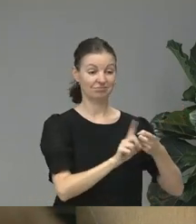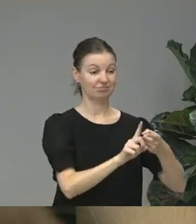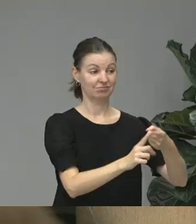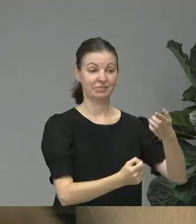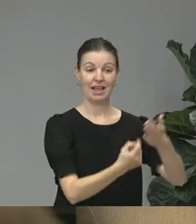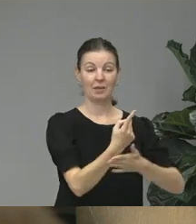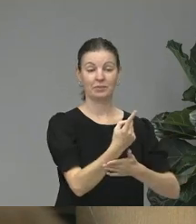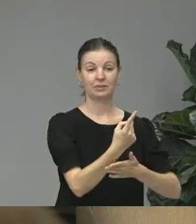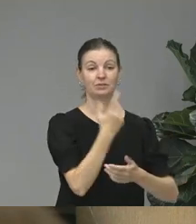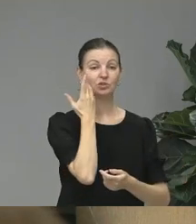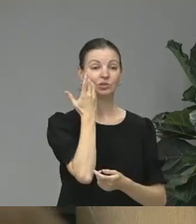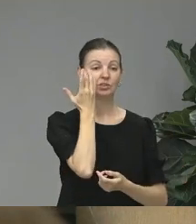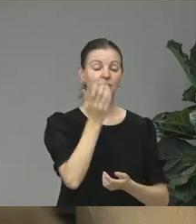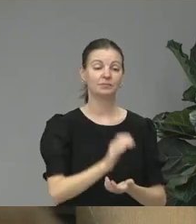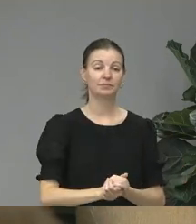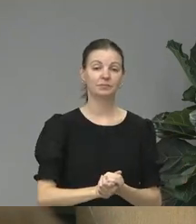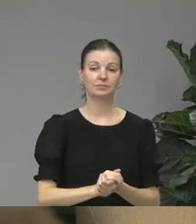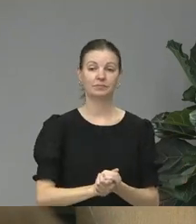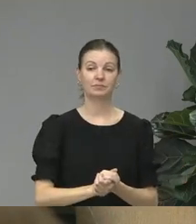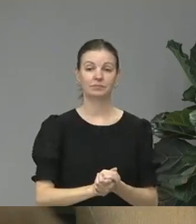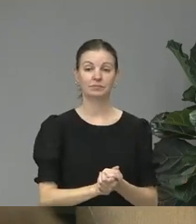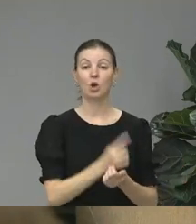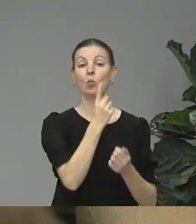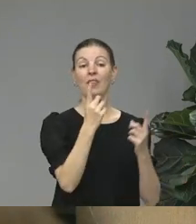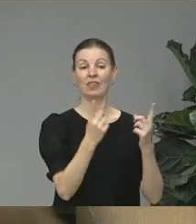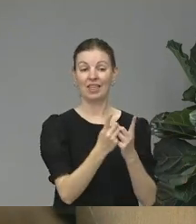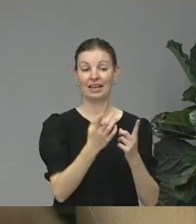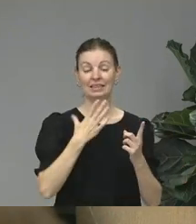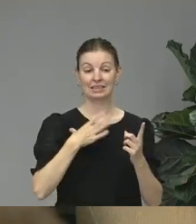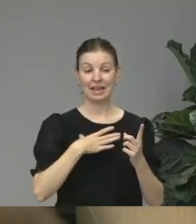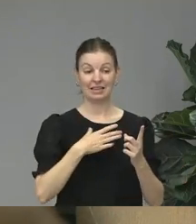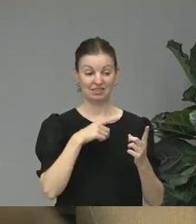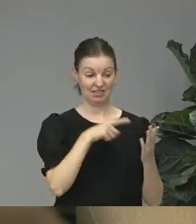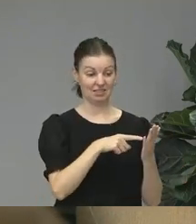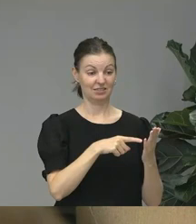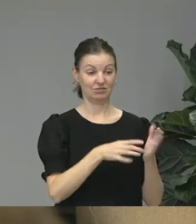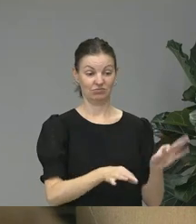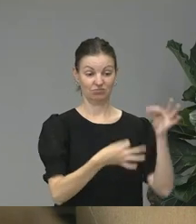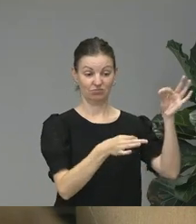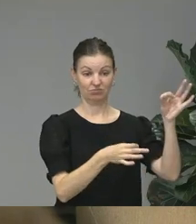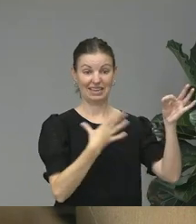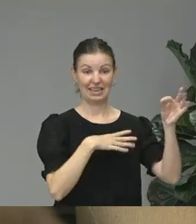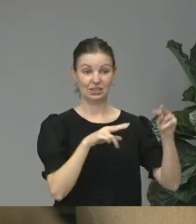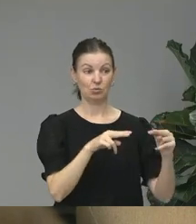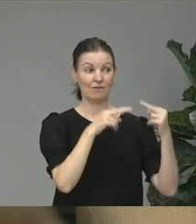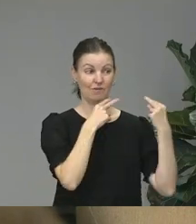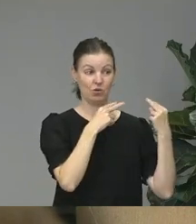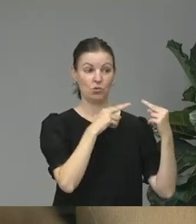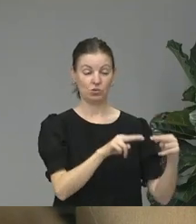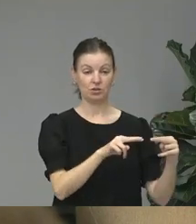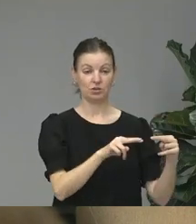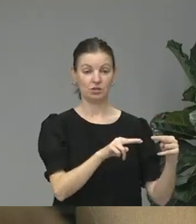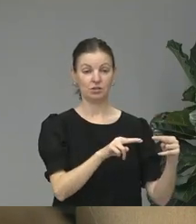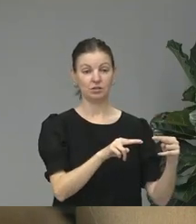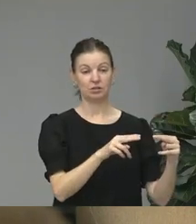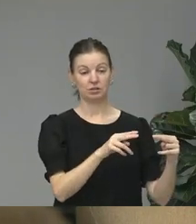For example, one of the things, the Act is to be reviewed. We gave the department some wriggle